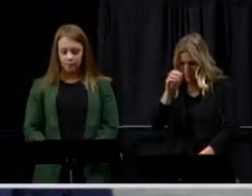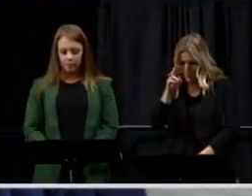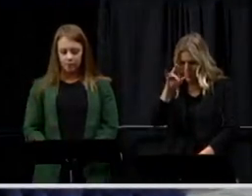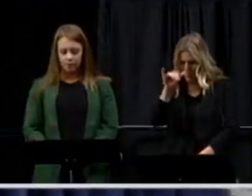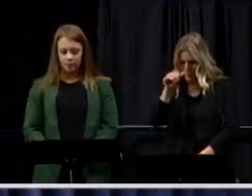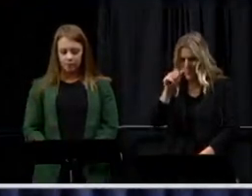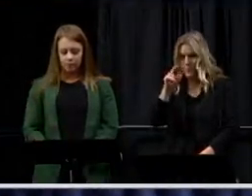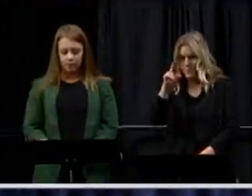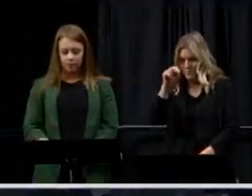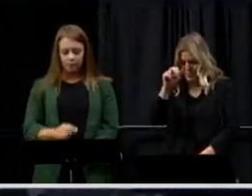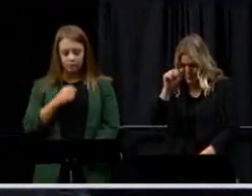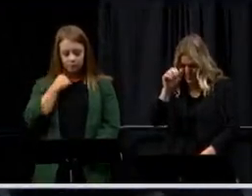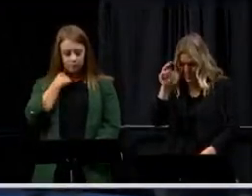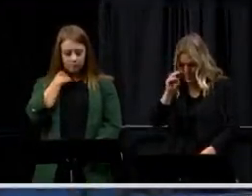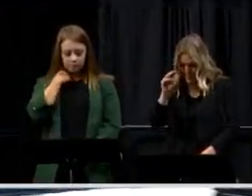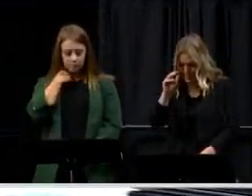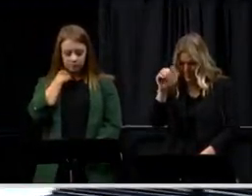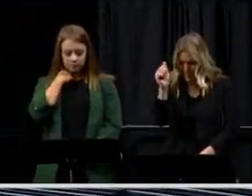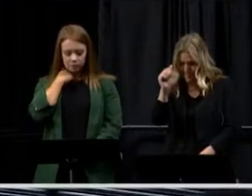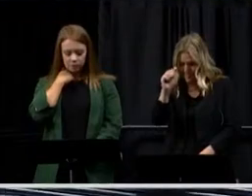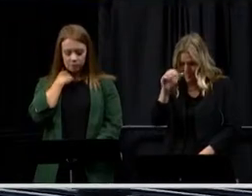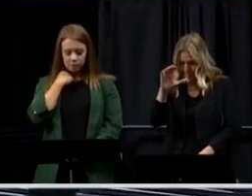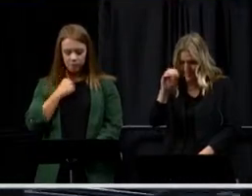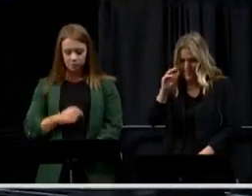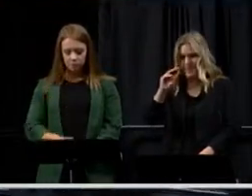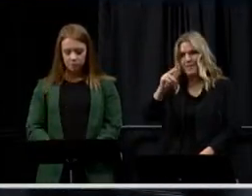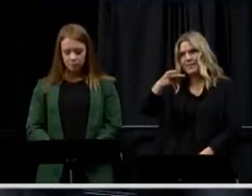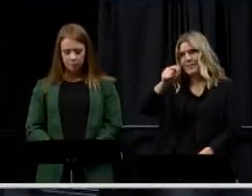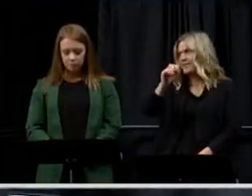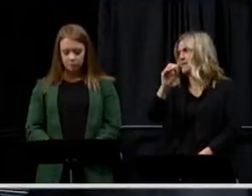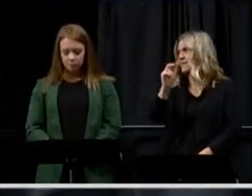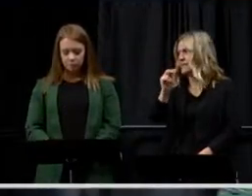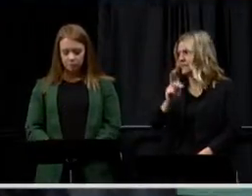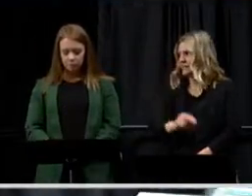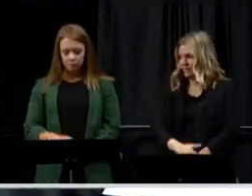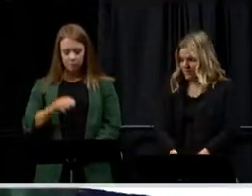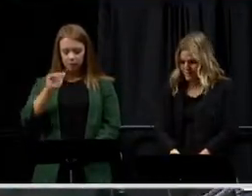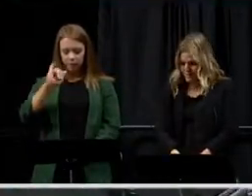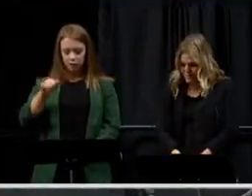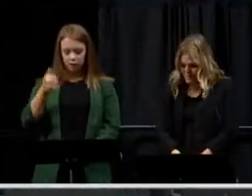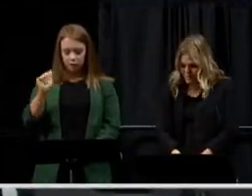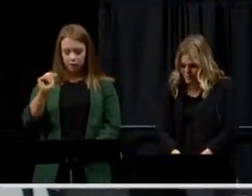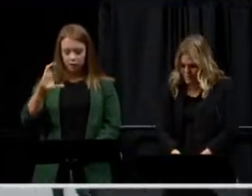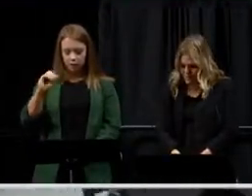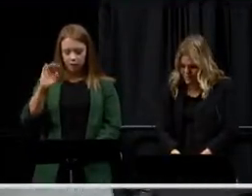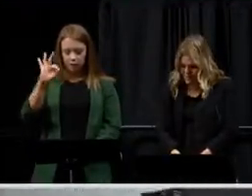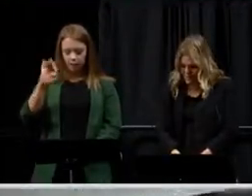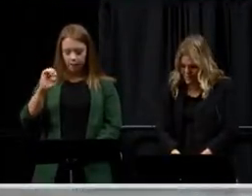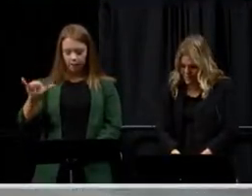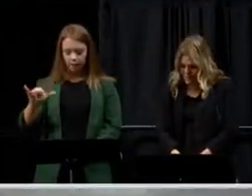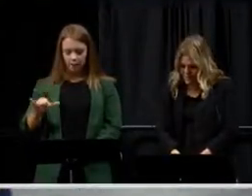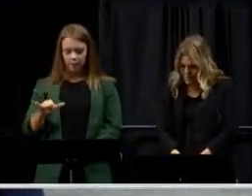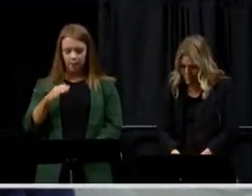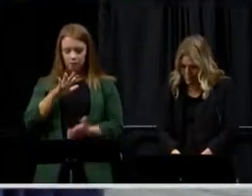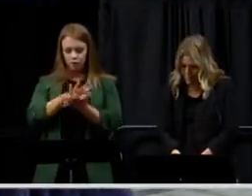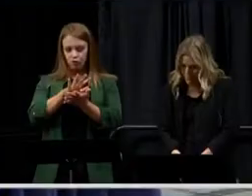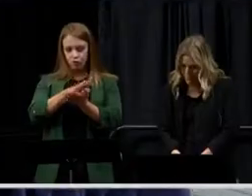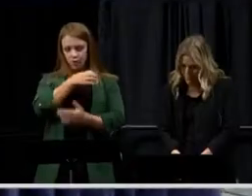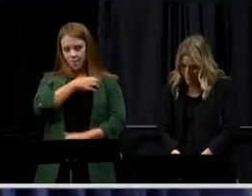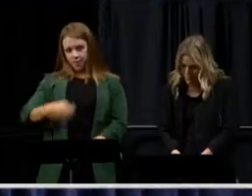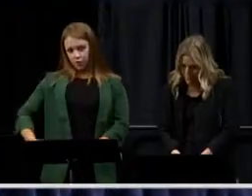Toriana Marje Akalen Compton. Asia Lee Coffey, Academy Ambassador.